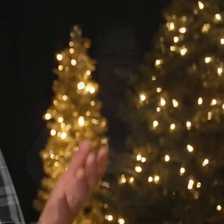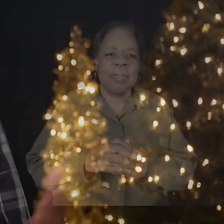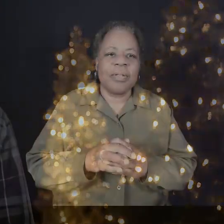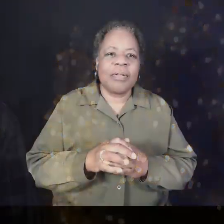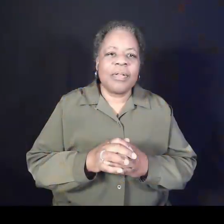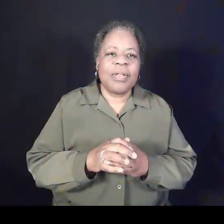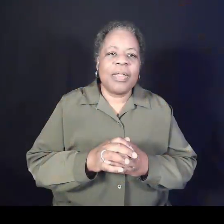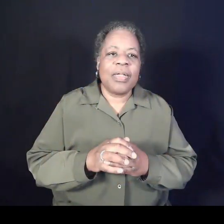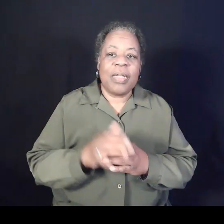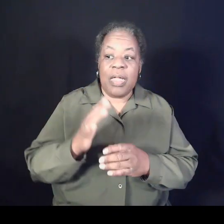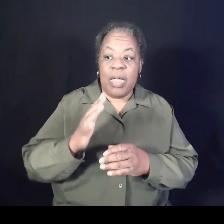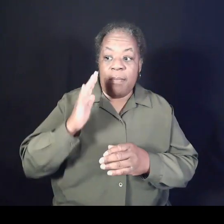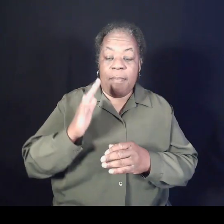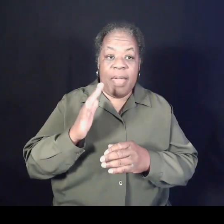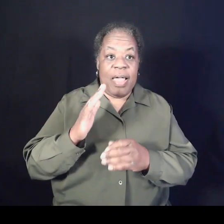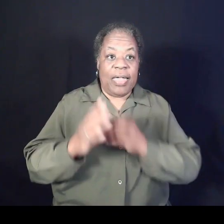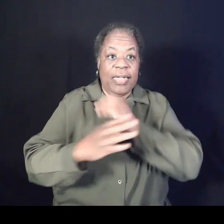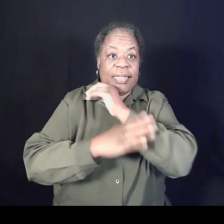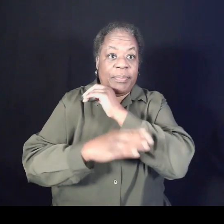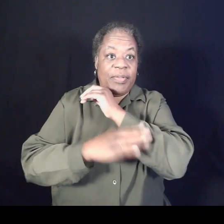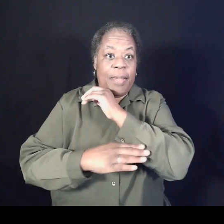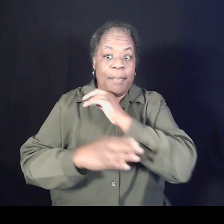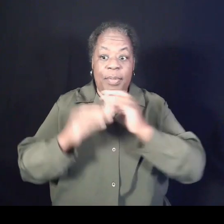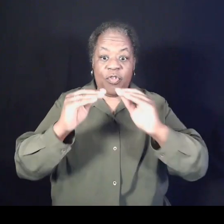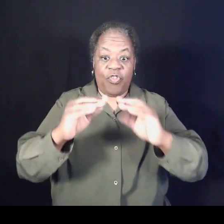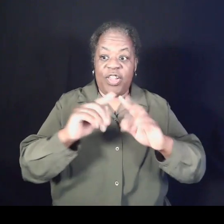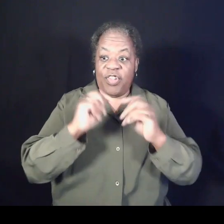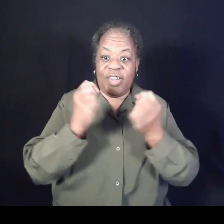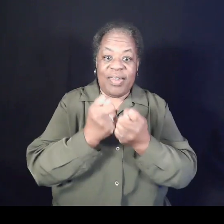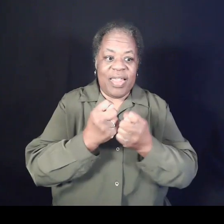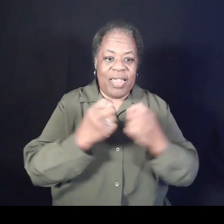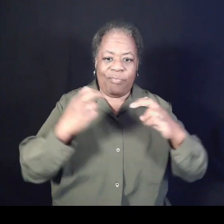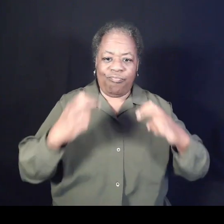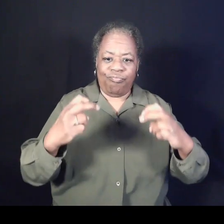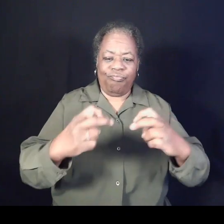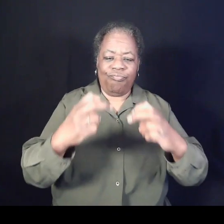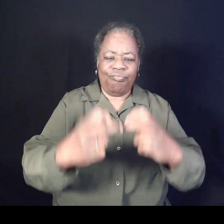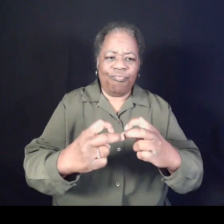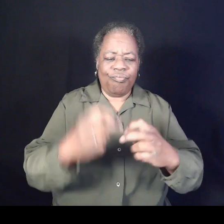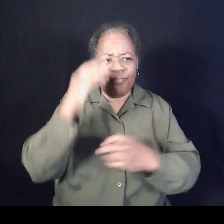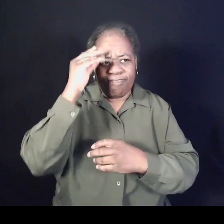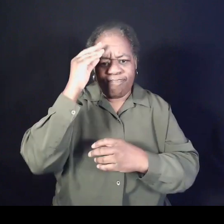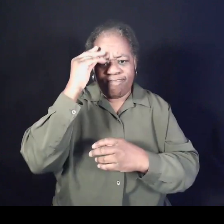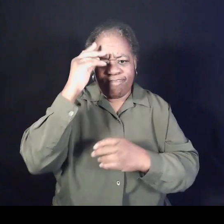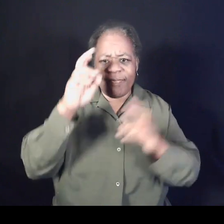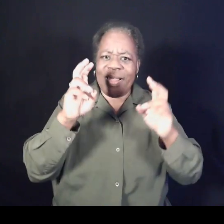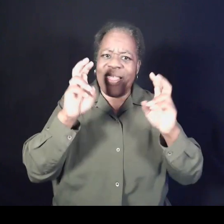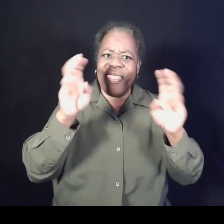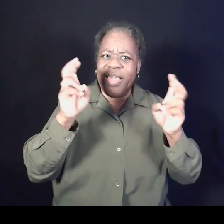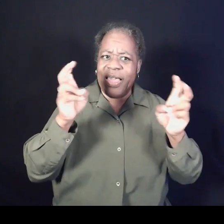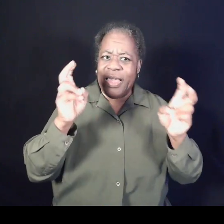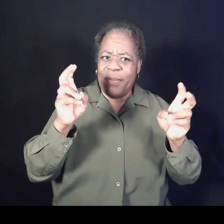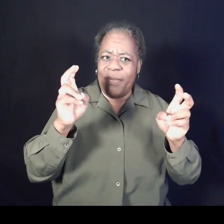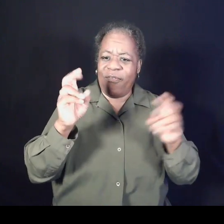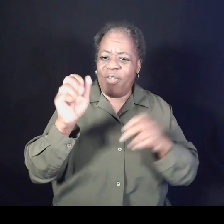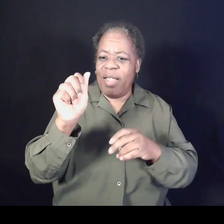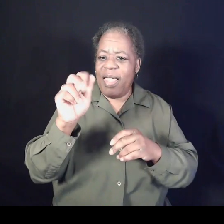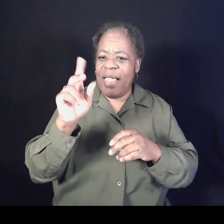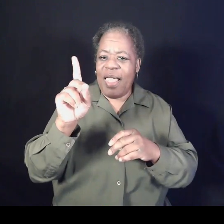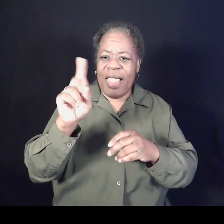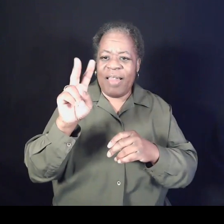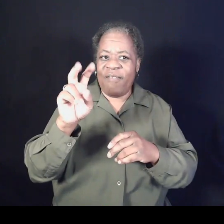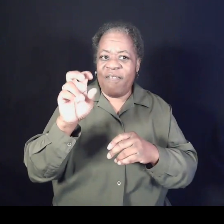Back in September, our teaching team sat down to consider our theme for Advent this year. We decided we would go with the birth of